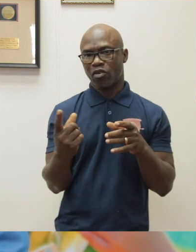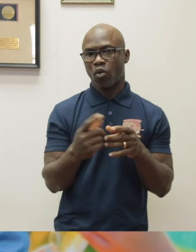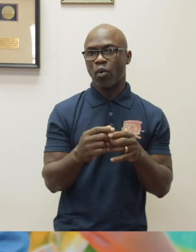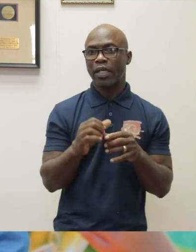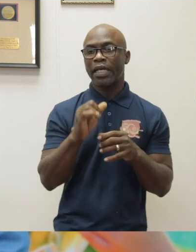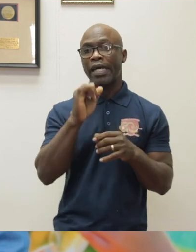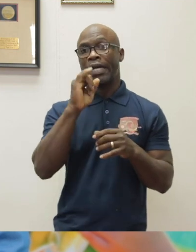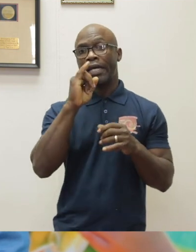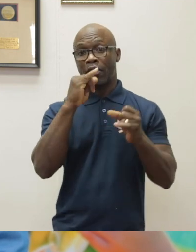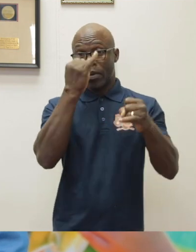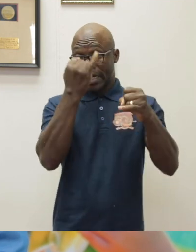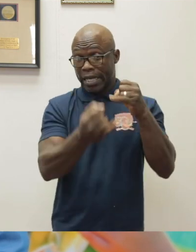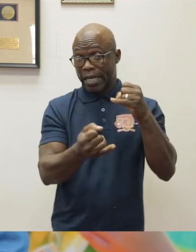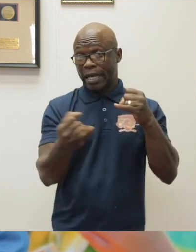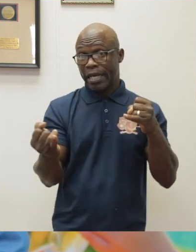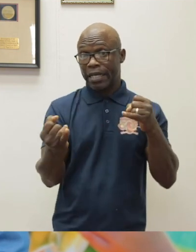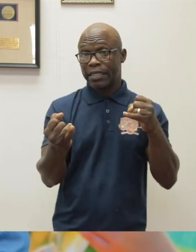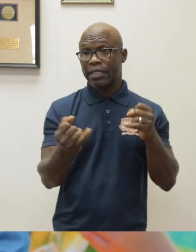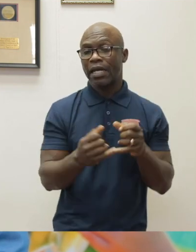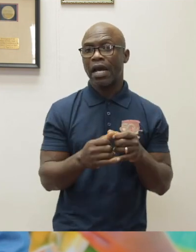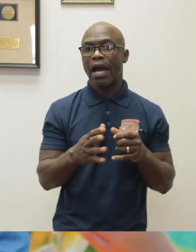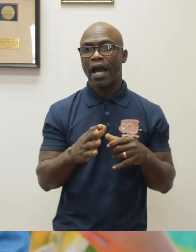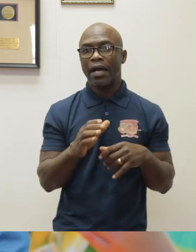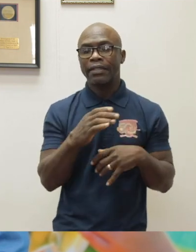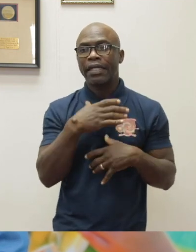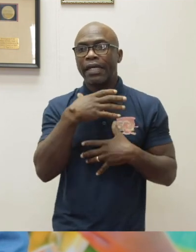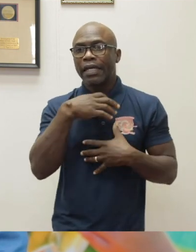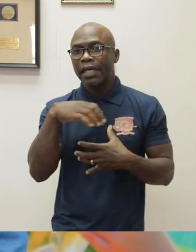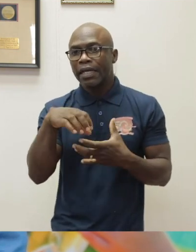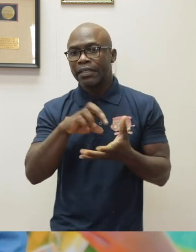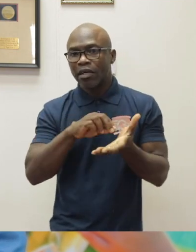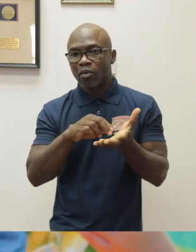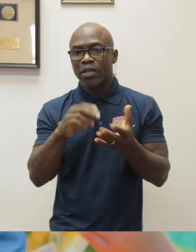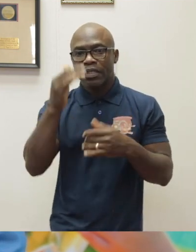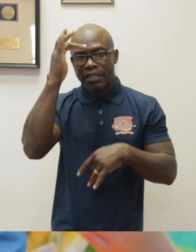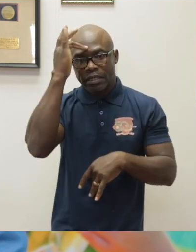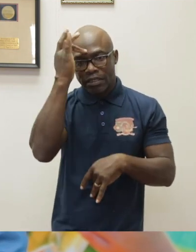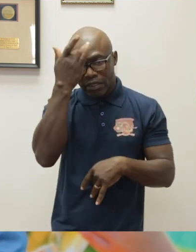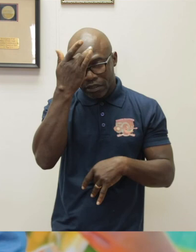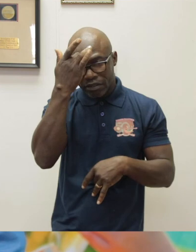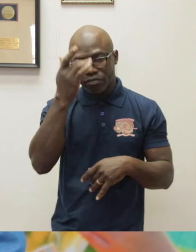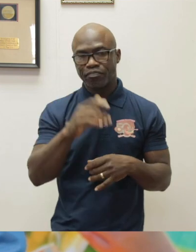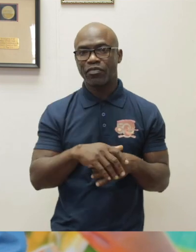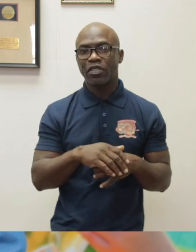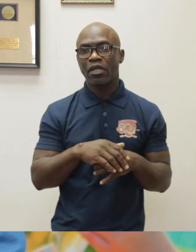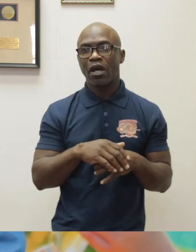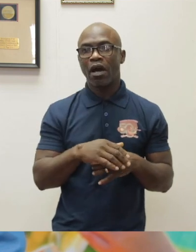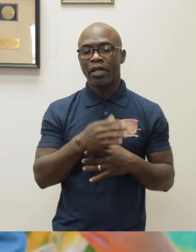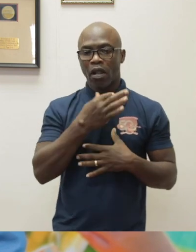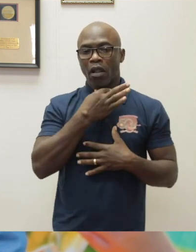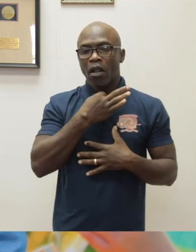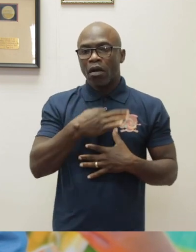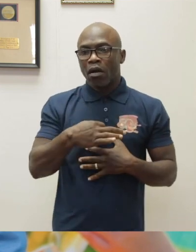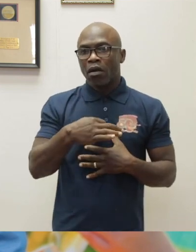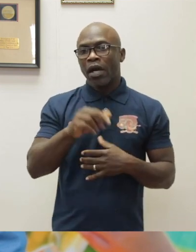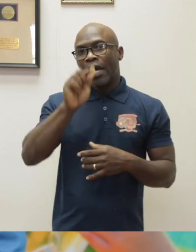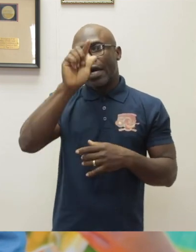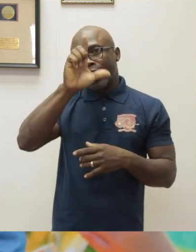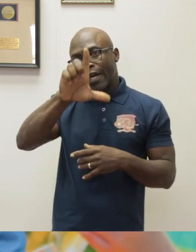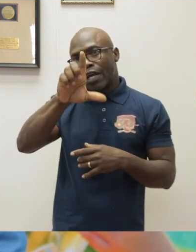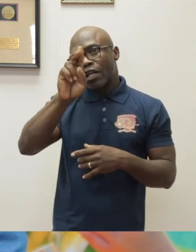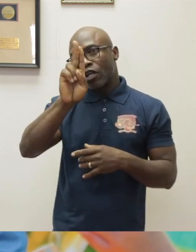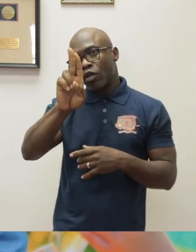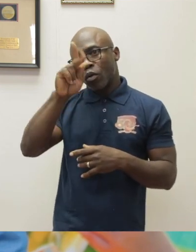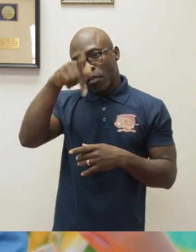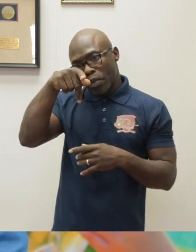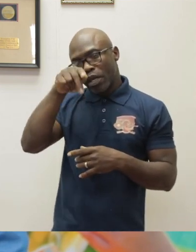HIV, cancer, and its treatment, along with lupus and other such conditions.